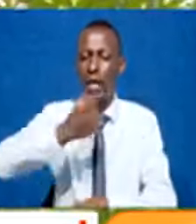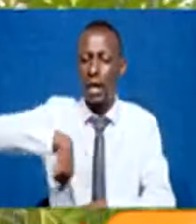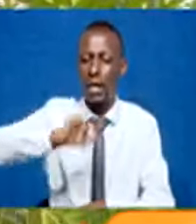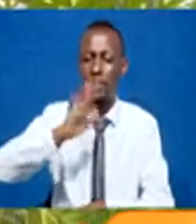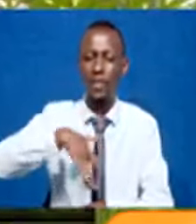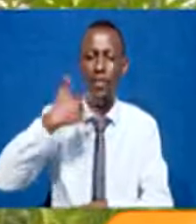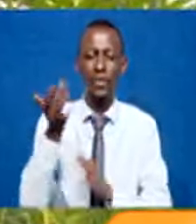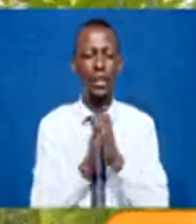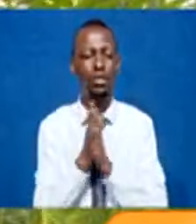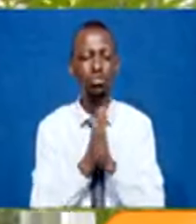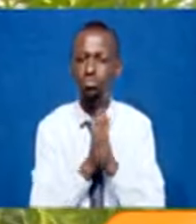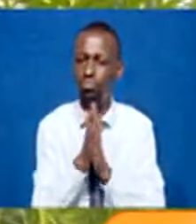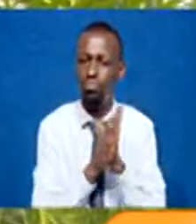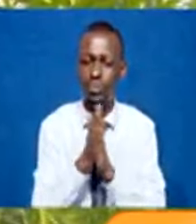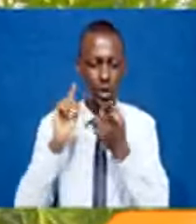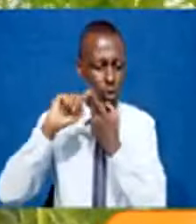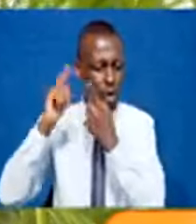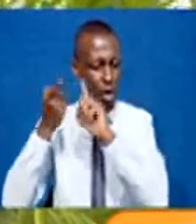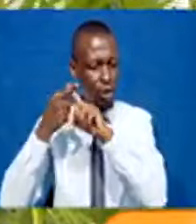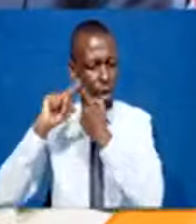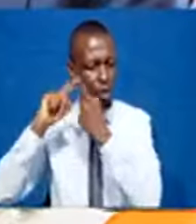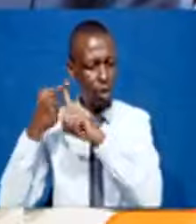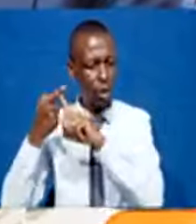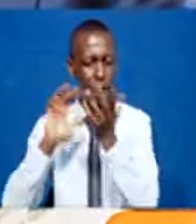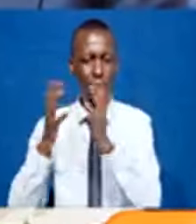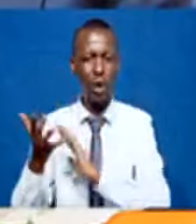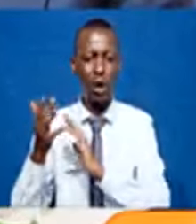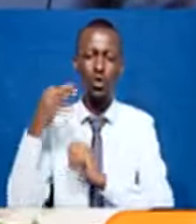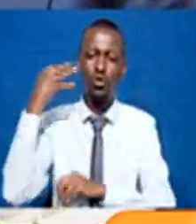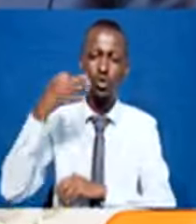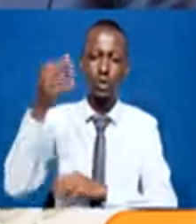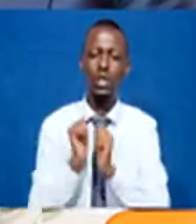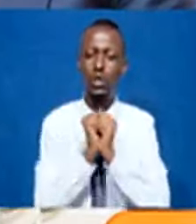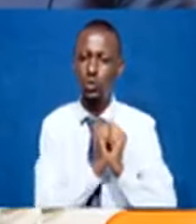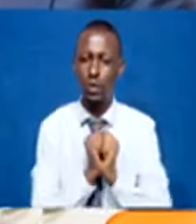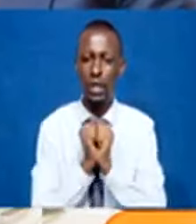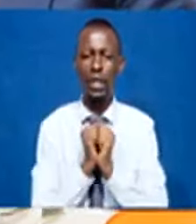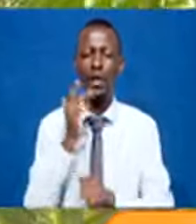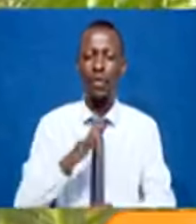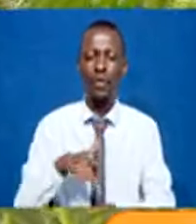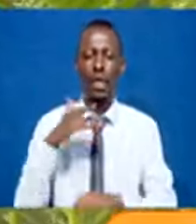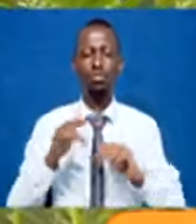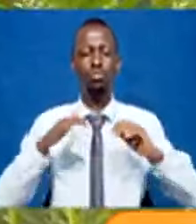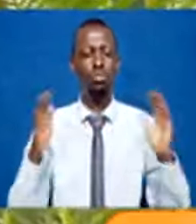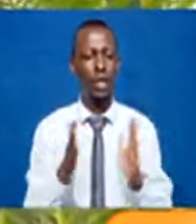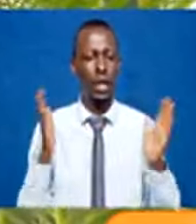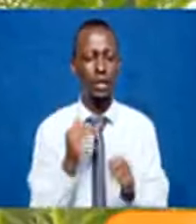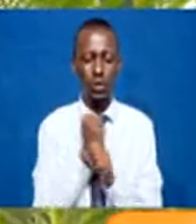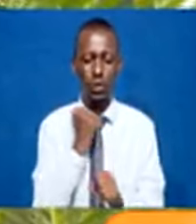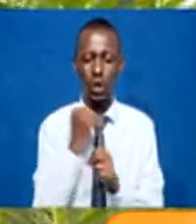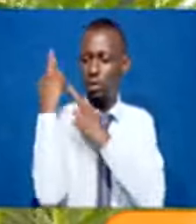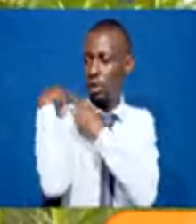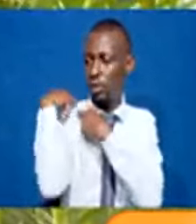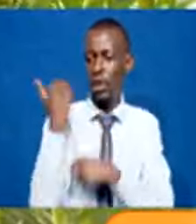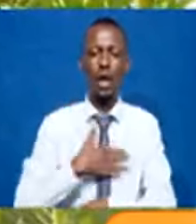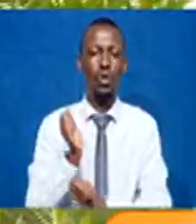to reflect on the implications of our shared destiny, encouraged us to do our part to